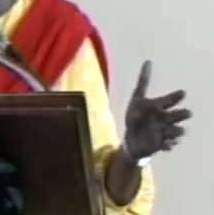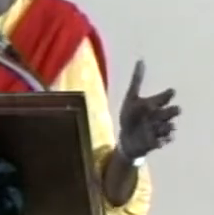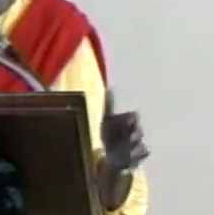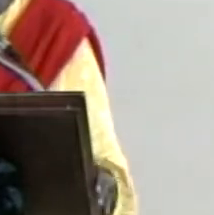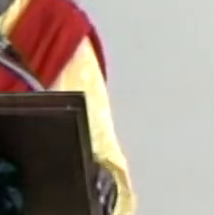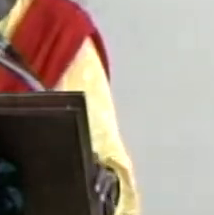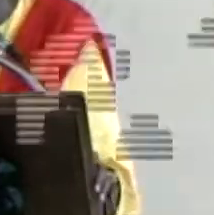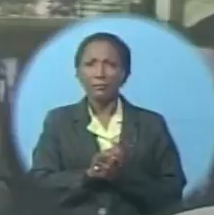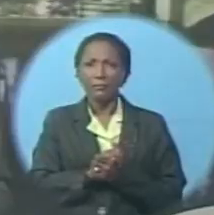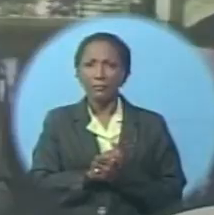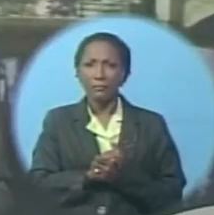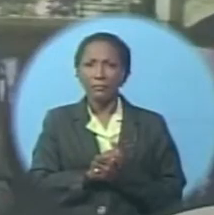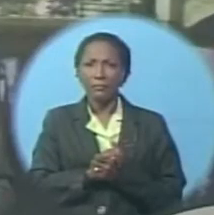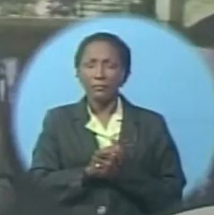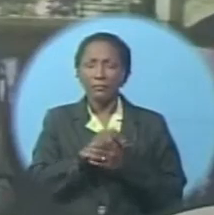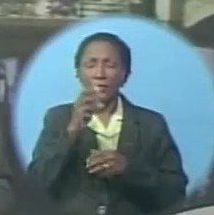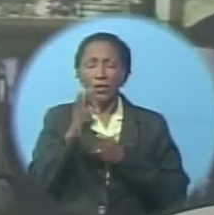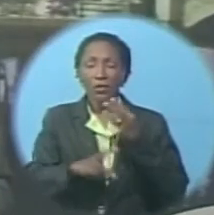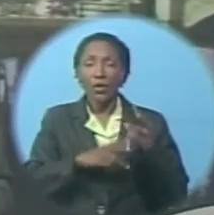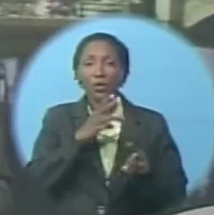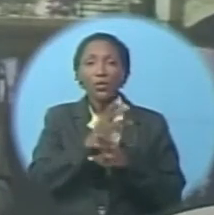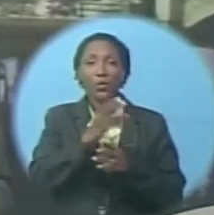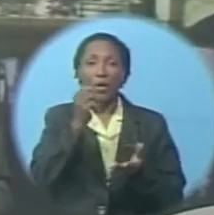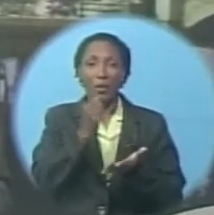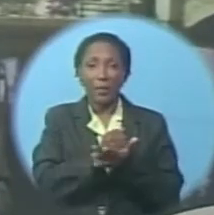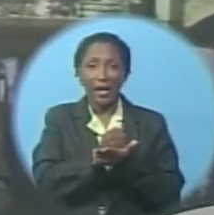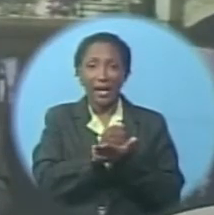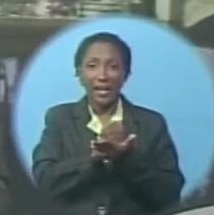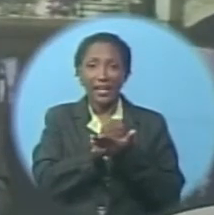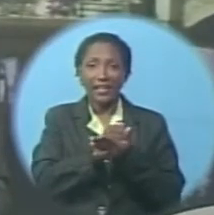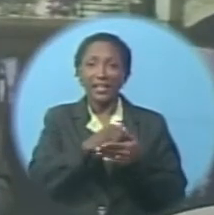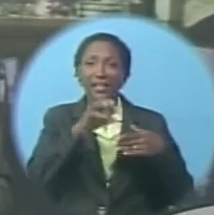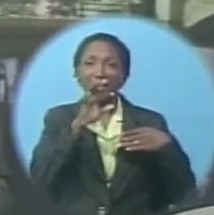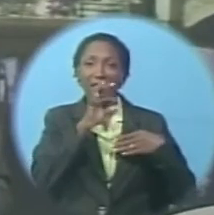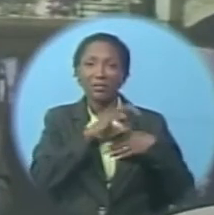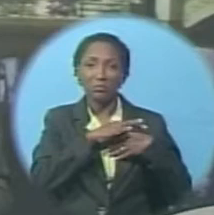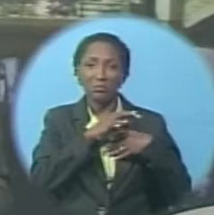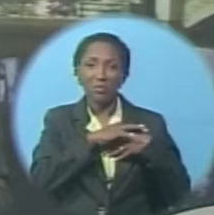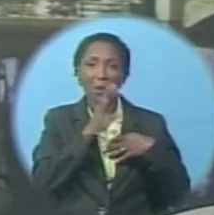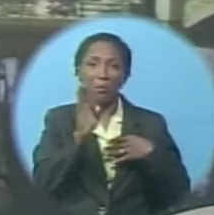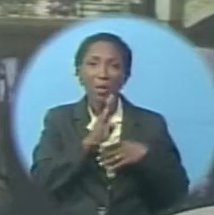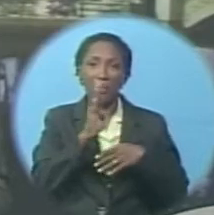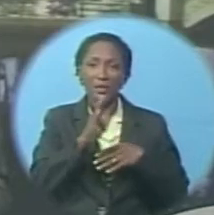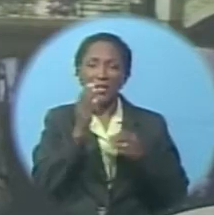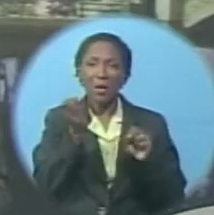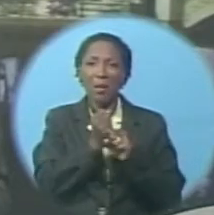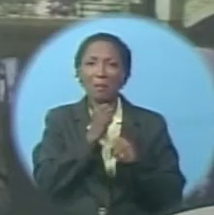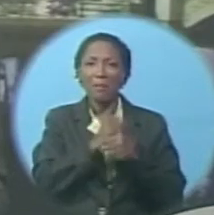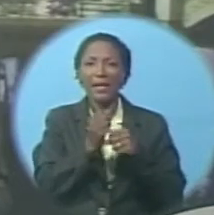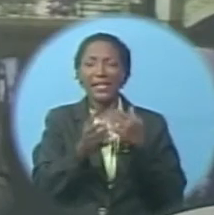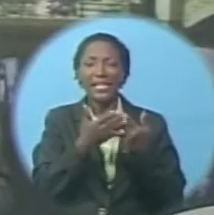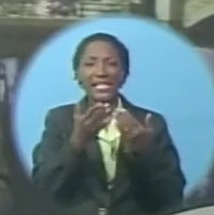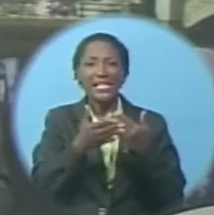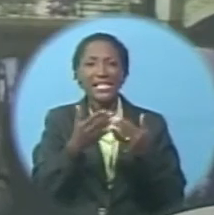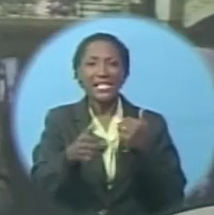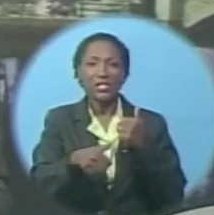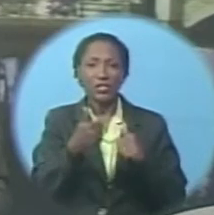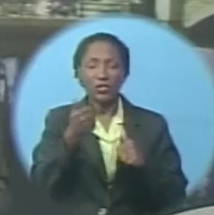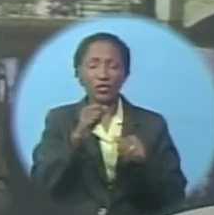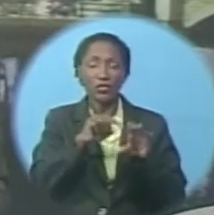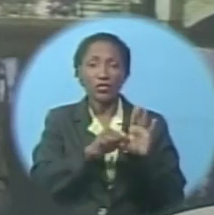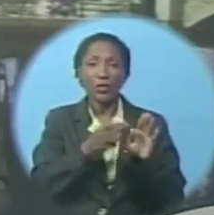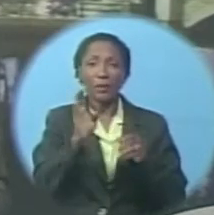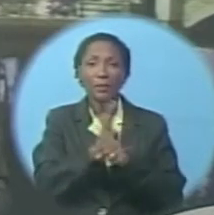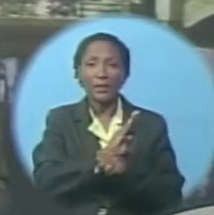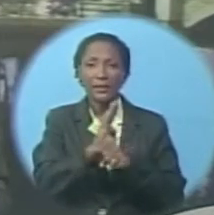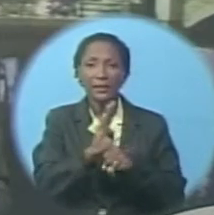the times. The World Bank has credited Barbados for making it easier to start a business. However, in the